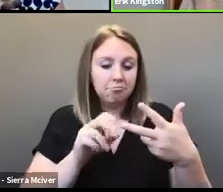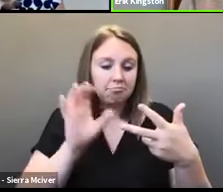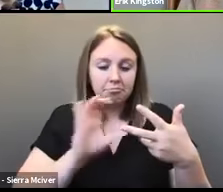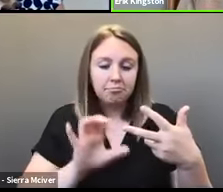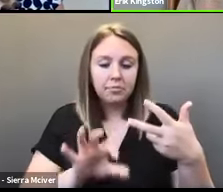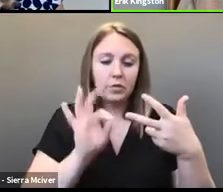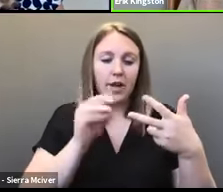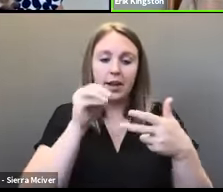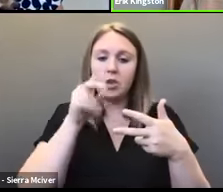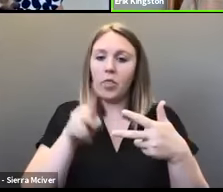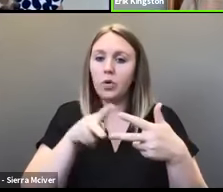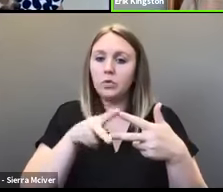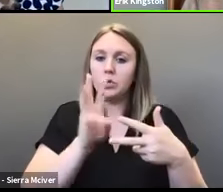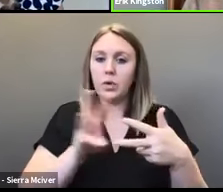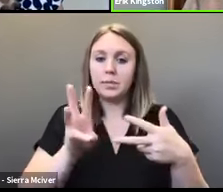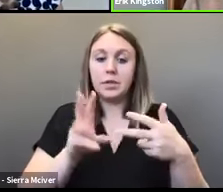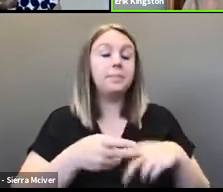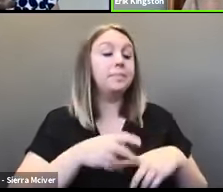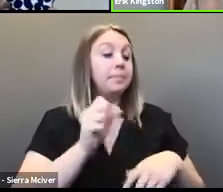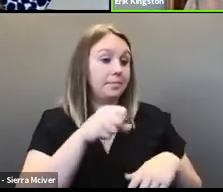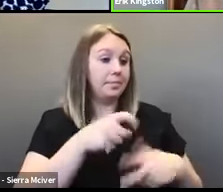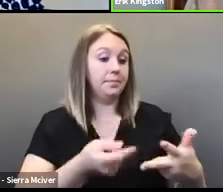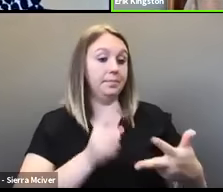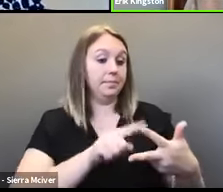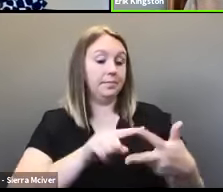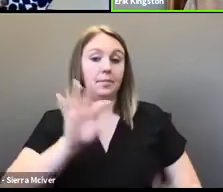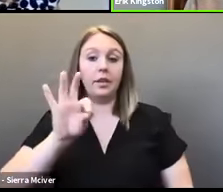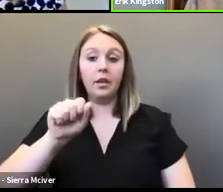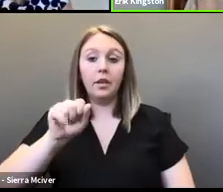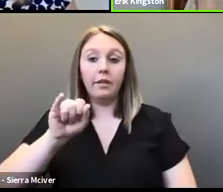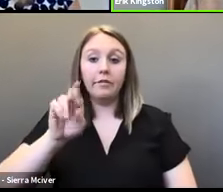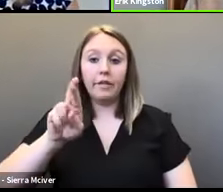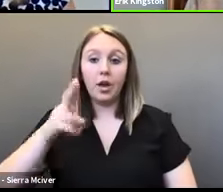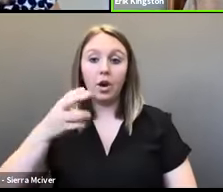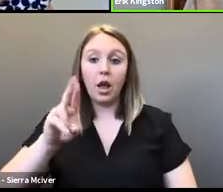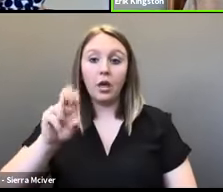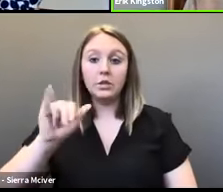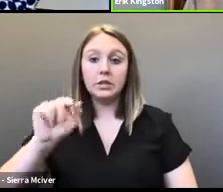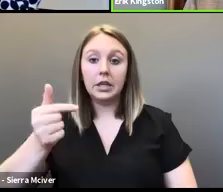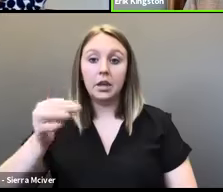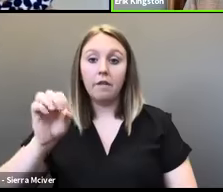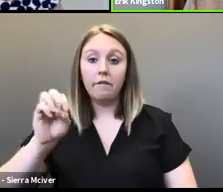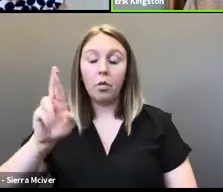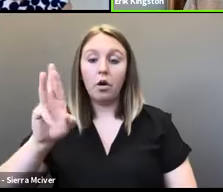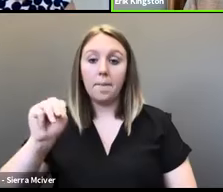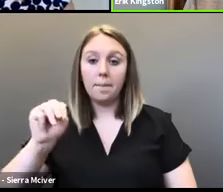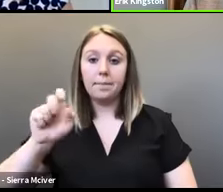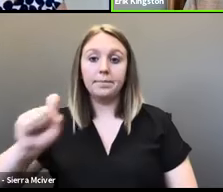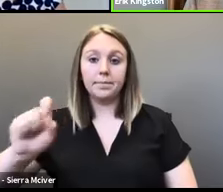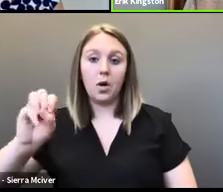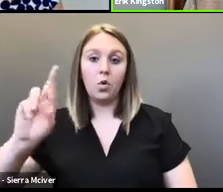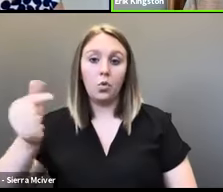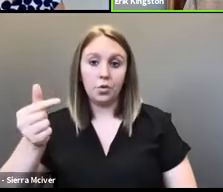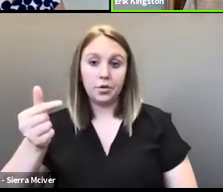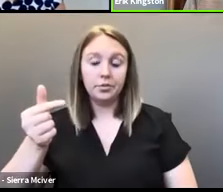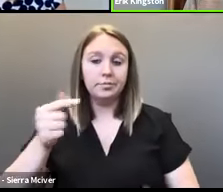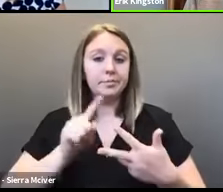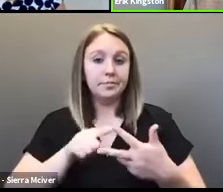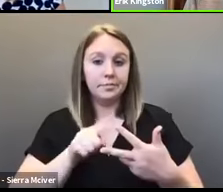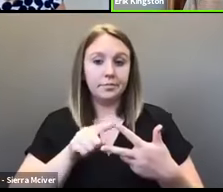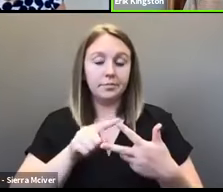Right. That first one is fair housing forum.org. And that is, uh, sort of a,